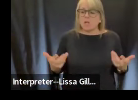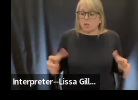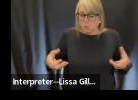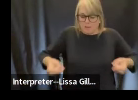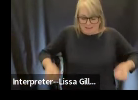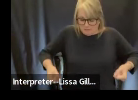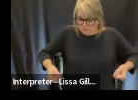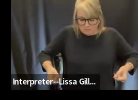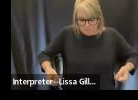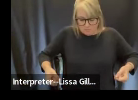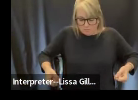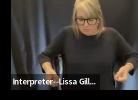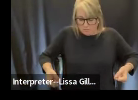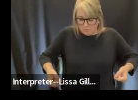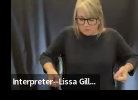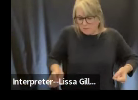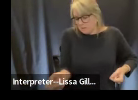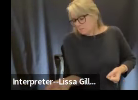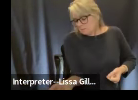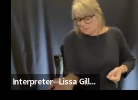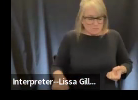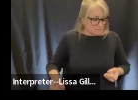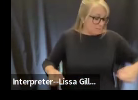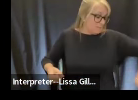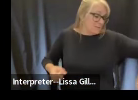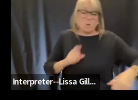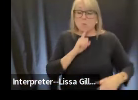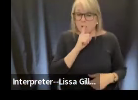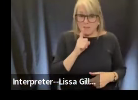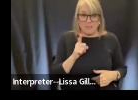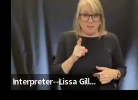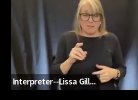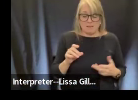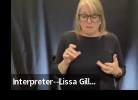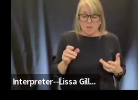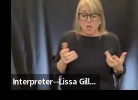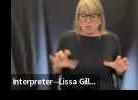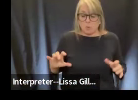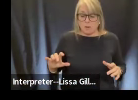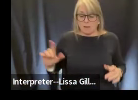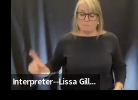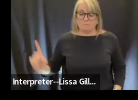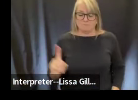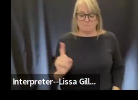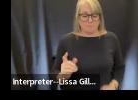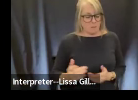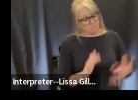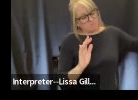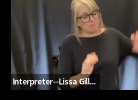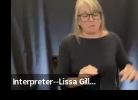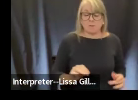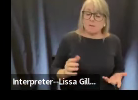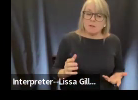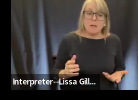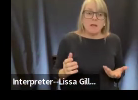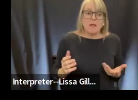stove, that you don't accidentally catch that. Or honestly, too, with children, they may come by and they're, of course, not paying attention